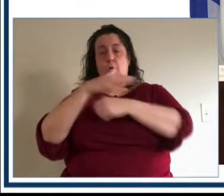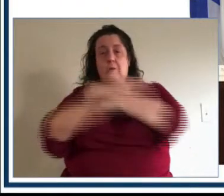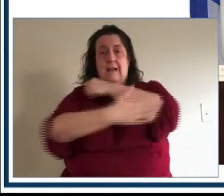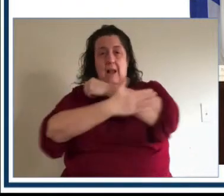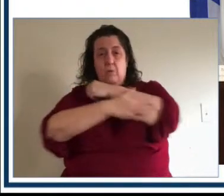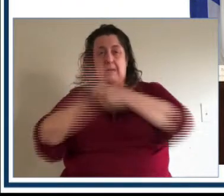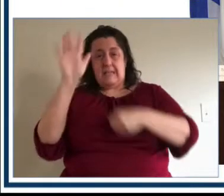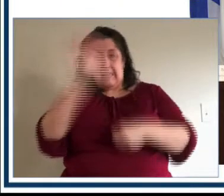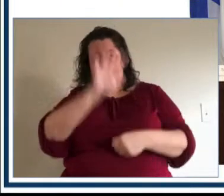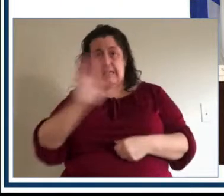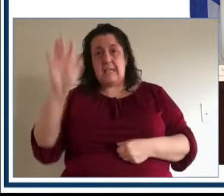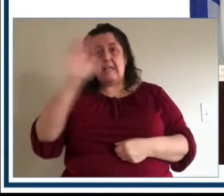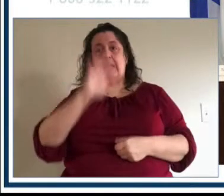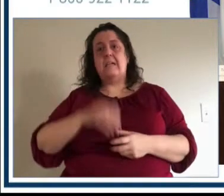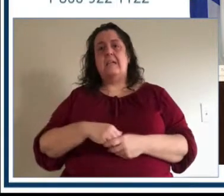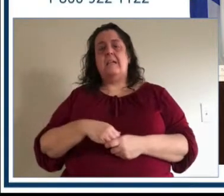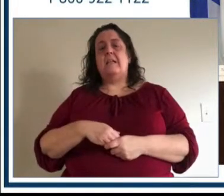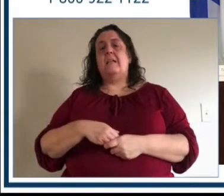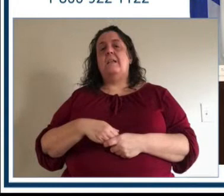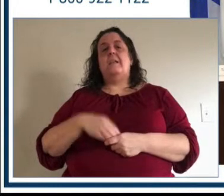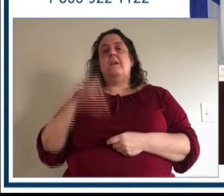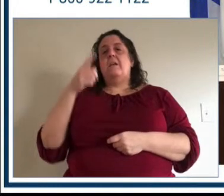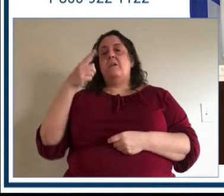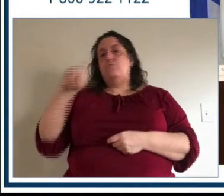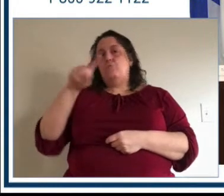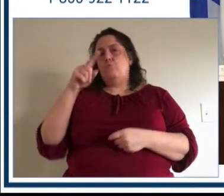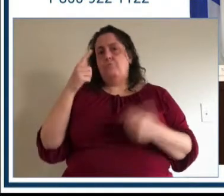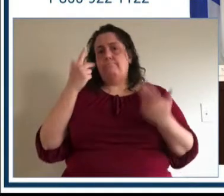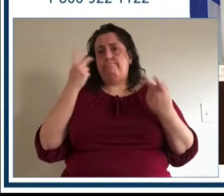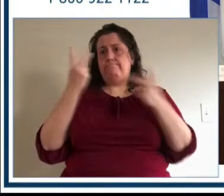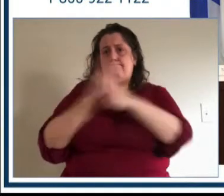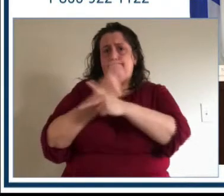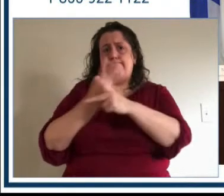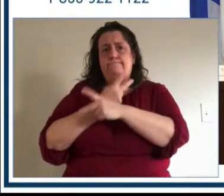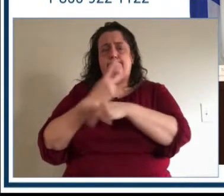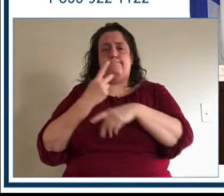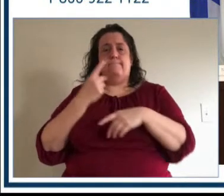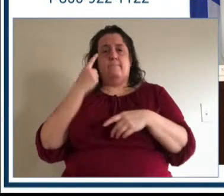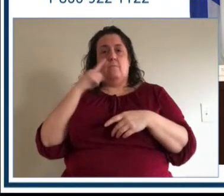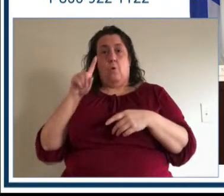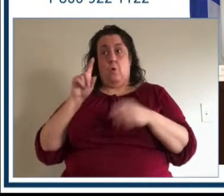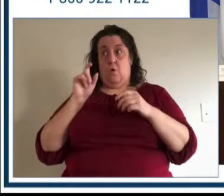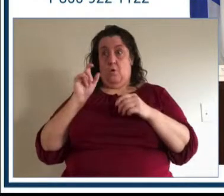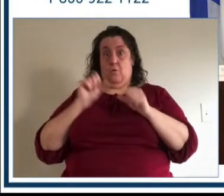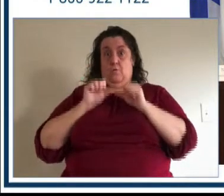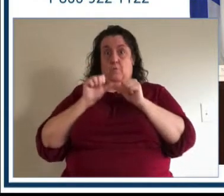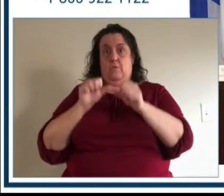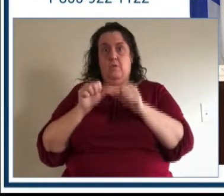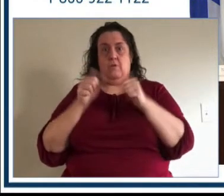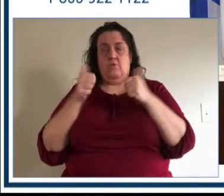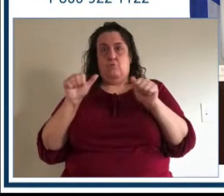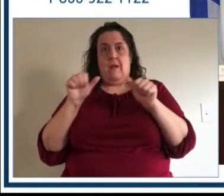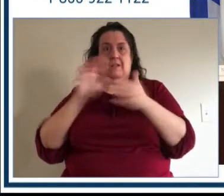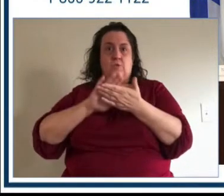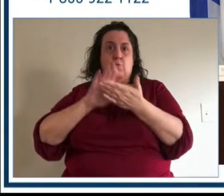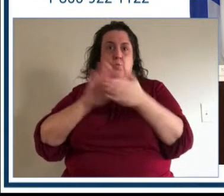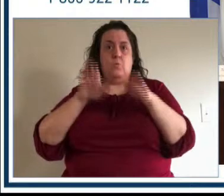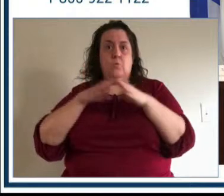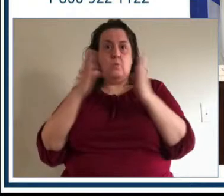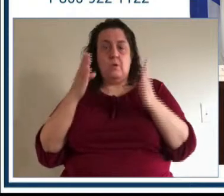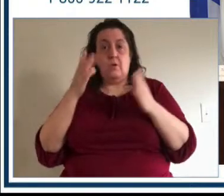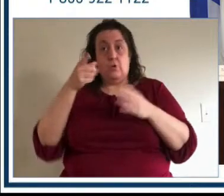criteria, if you will, what do you look at in terms of, I know the goal is to keep the schools open, but I guess what are you monitoring at this